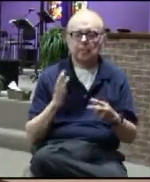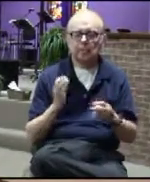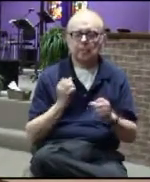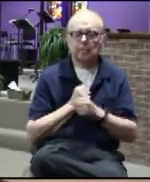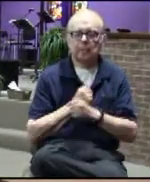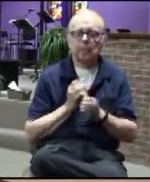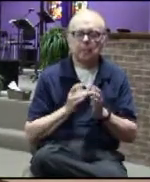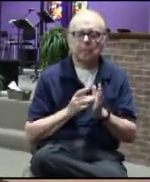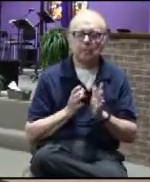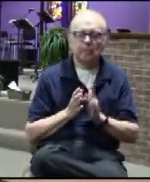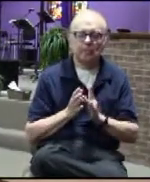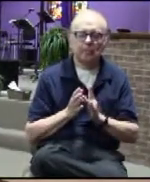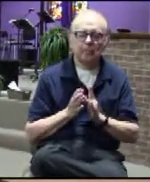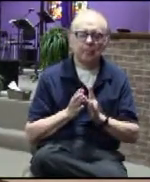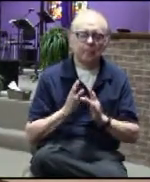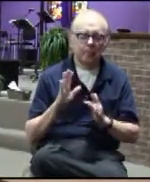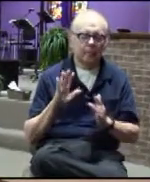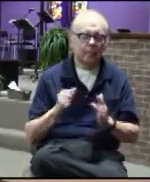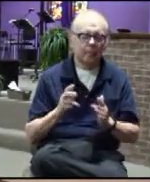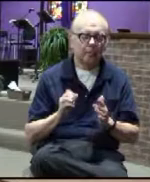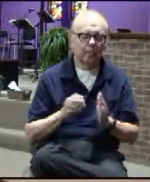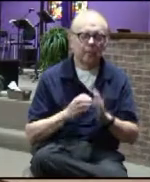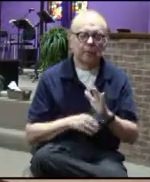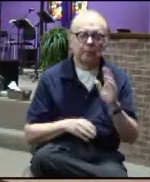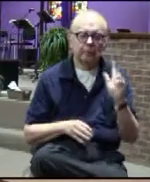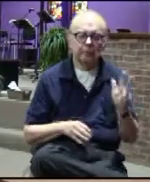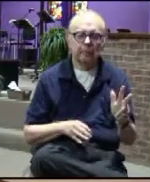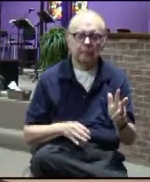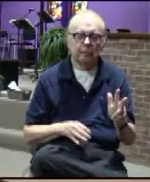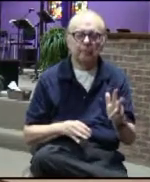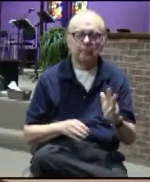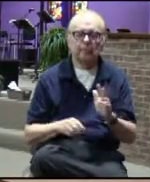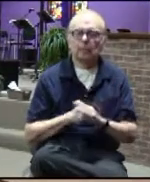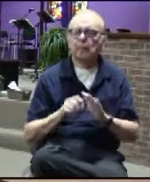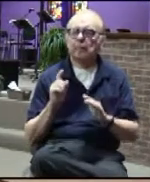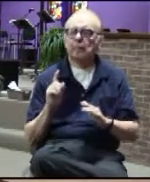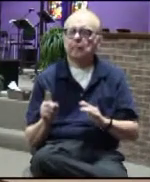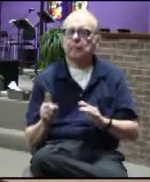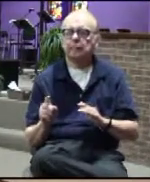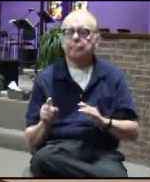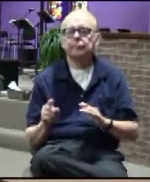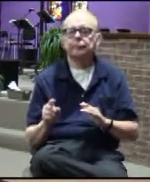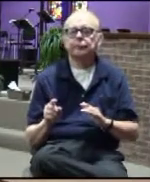loves Jesus 1 John chapter 3 verse number 1